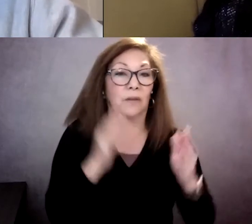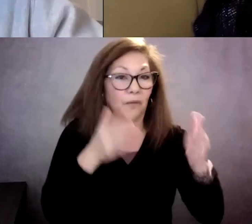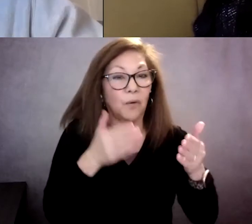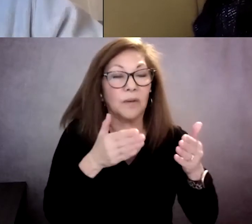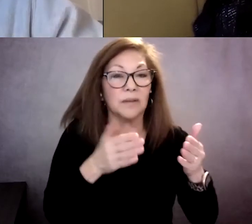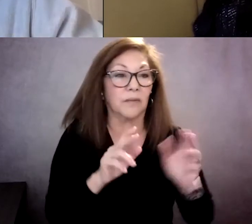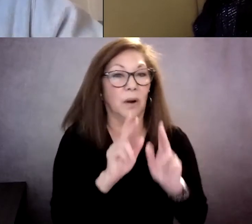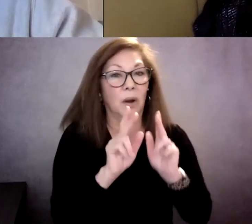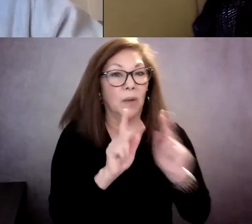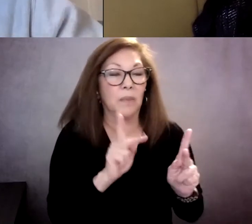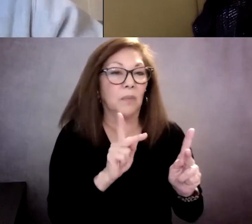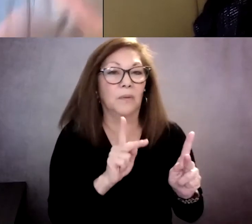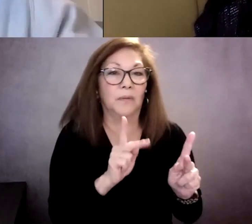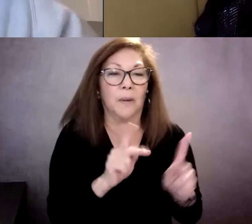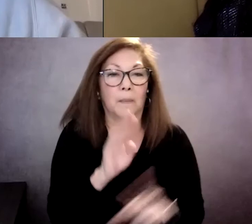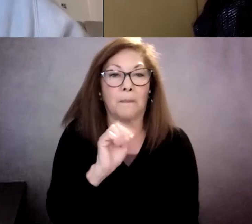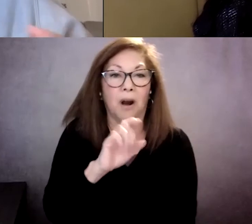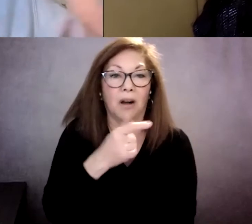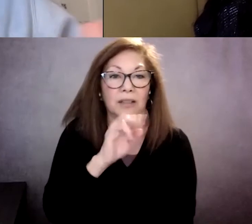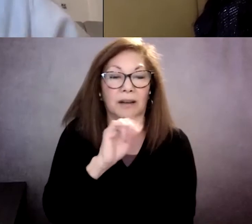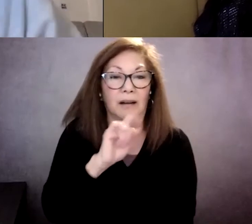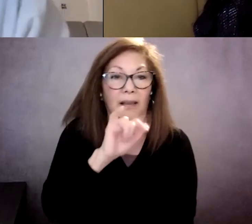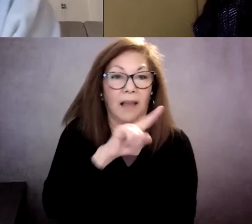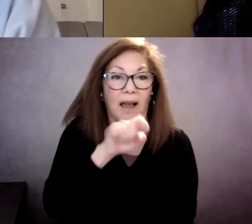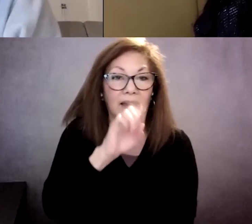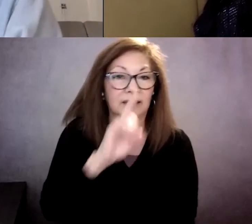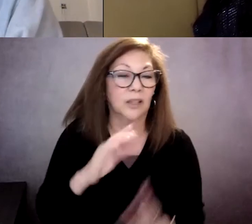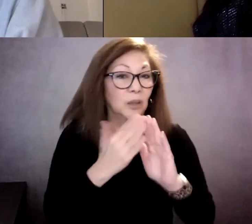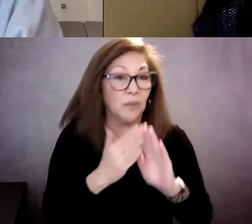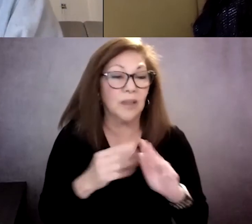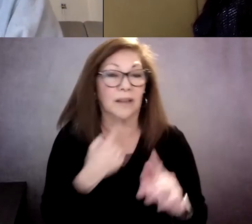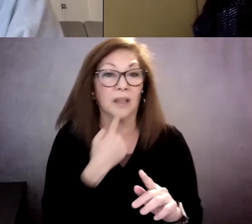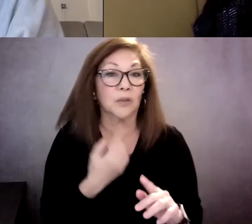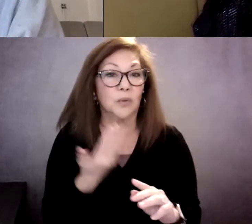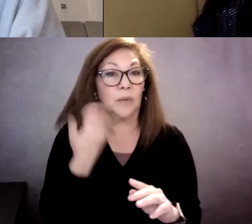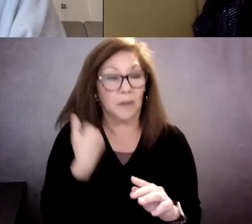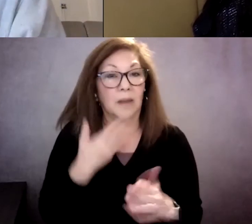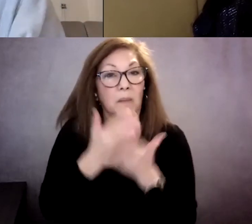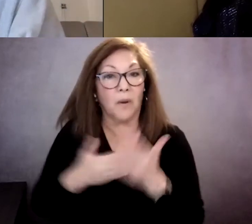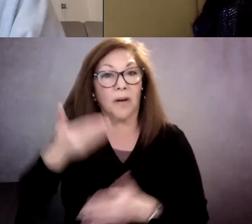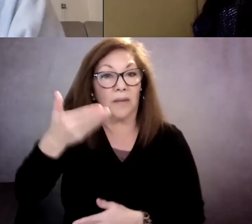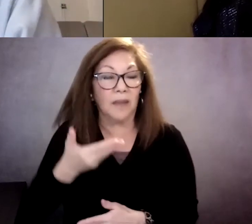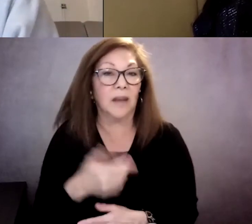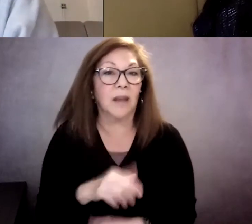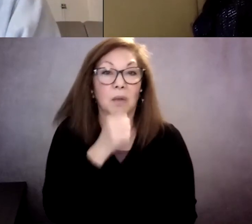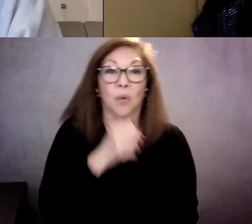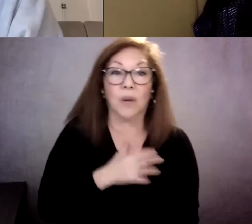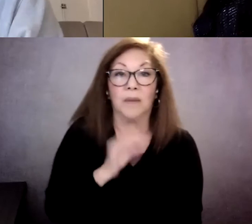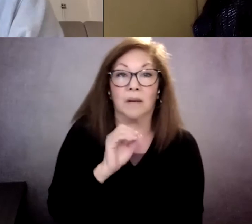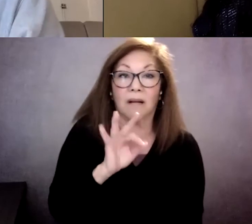from marginalized communities, like the ones I mentioned in that portion of the intro that I read. They're often women of